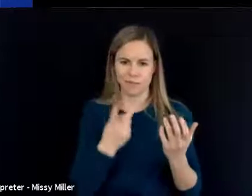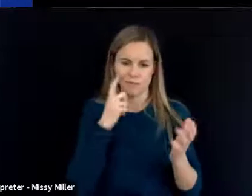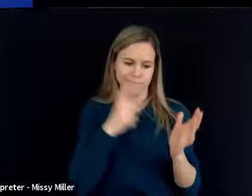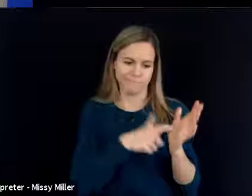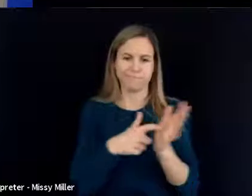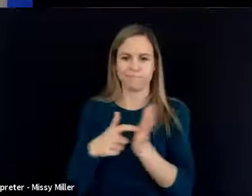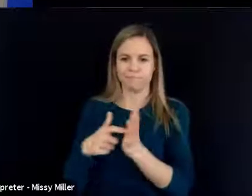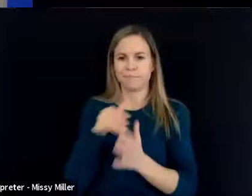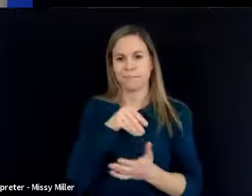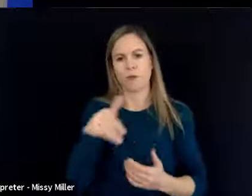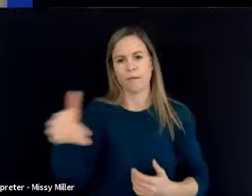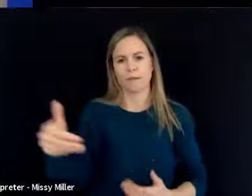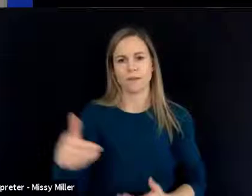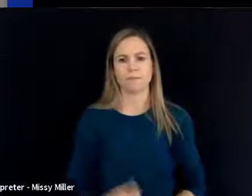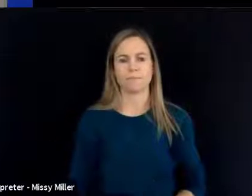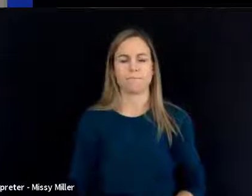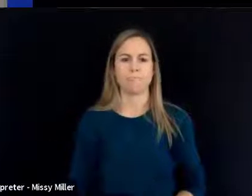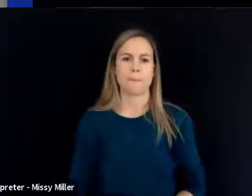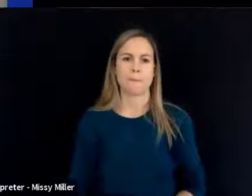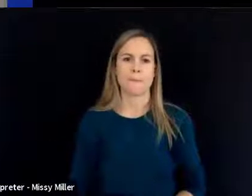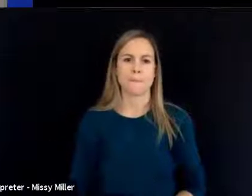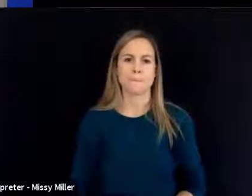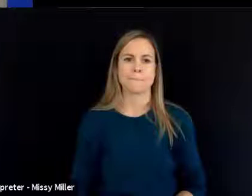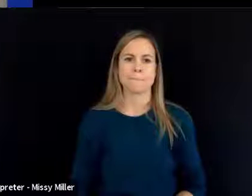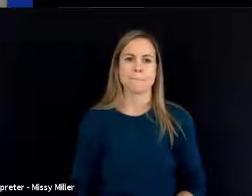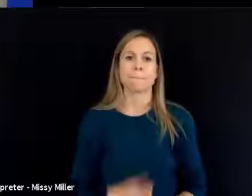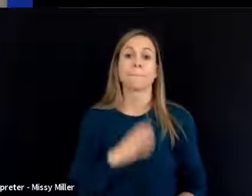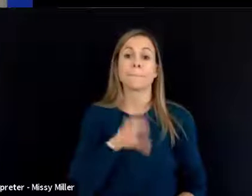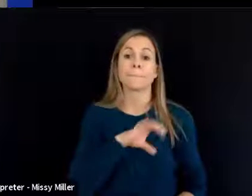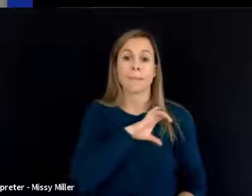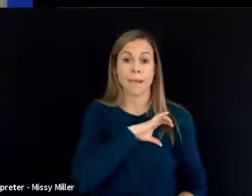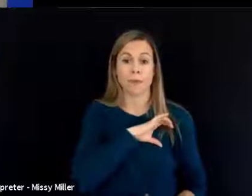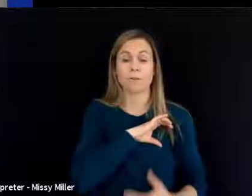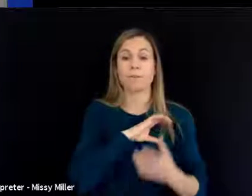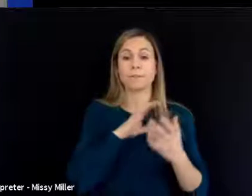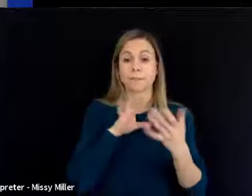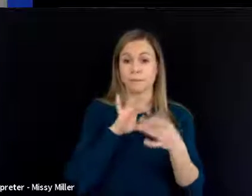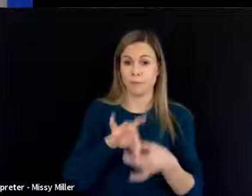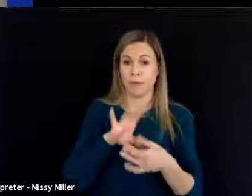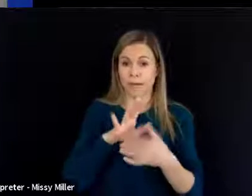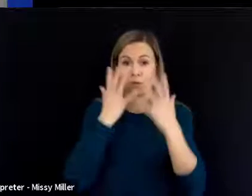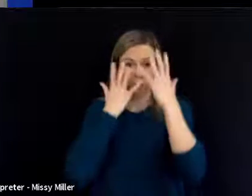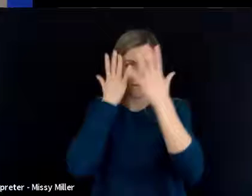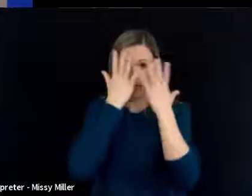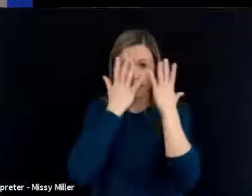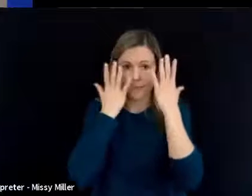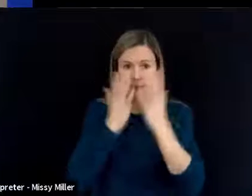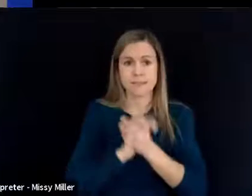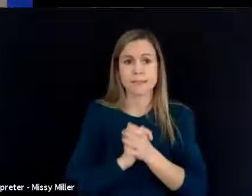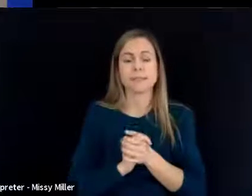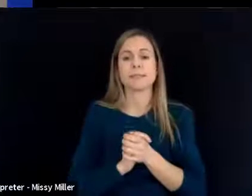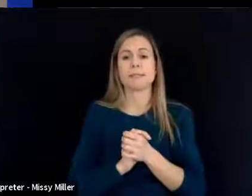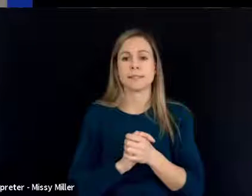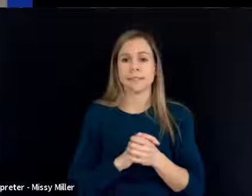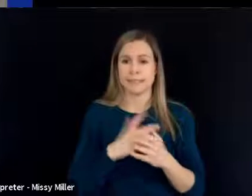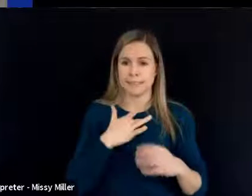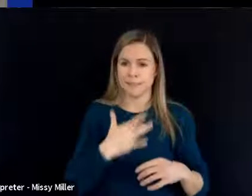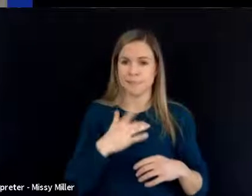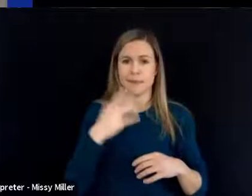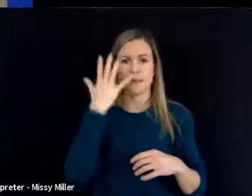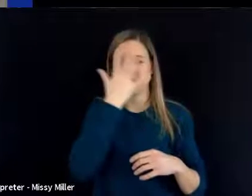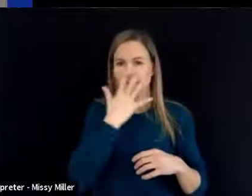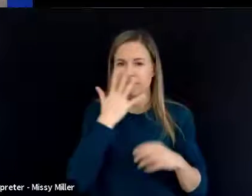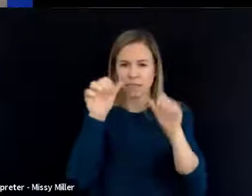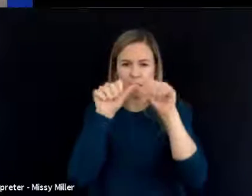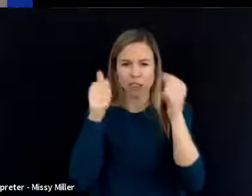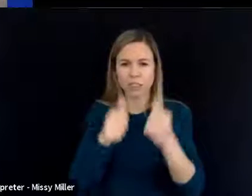charge. Some characteristics of the face. Oftentimes the kids look like they have a little